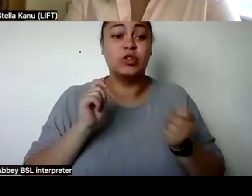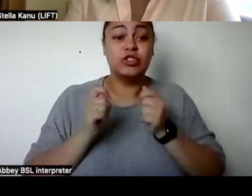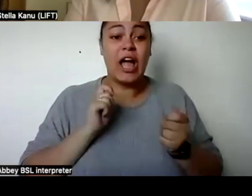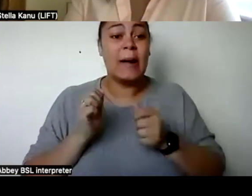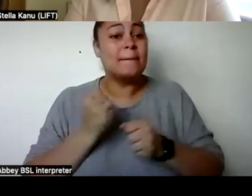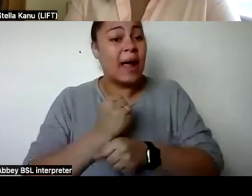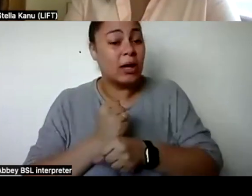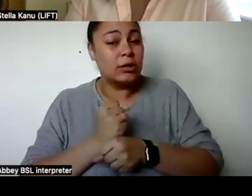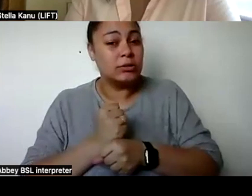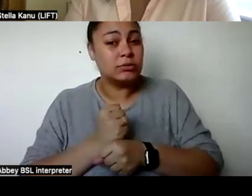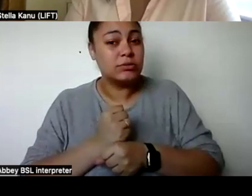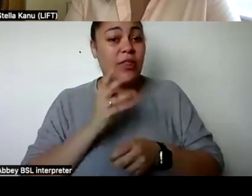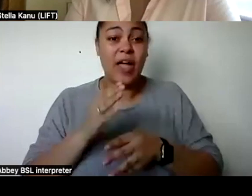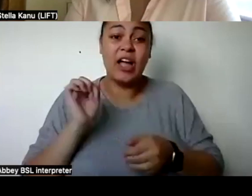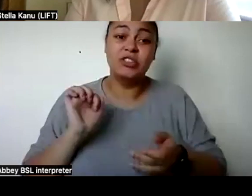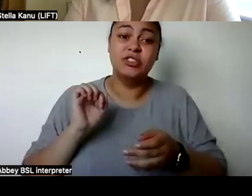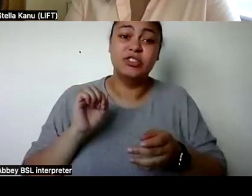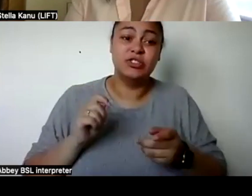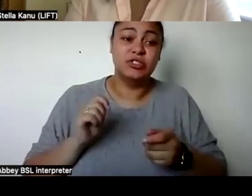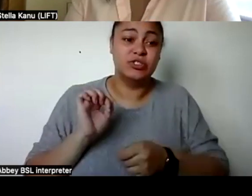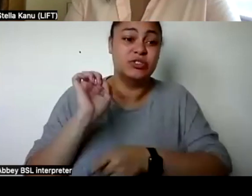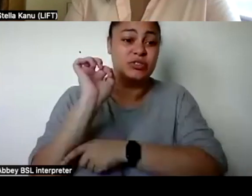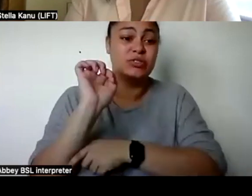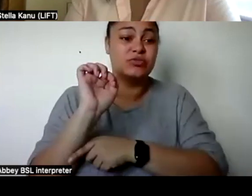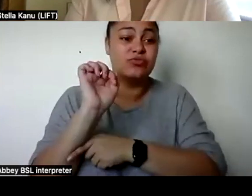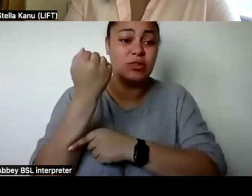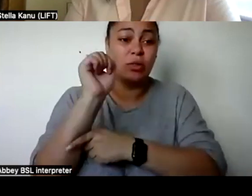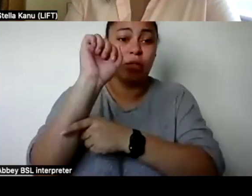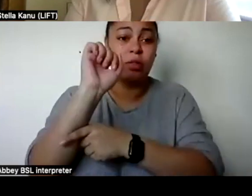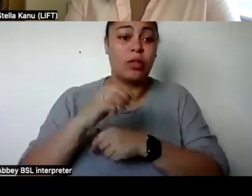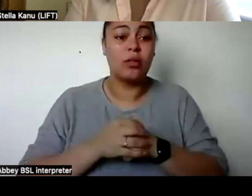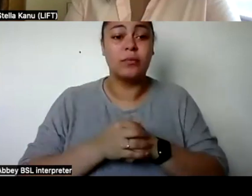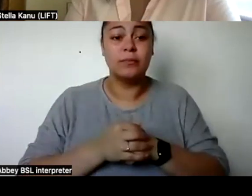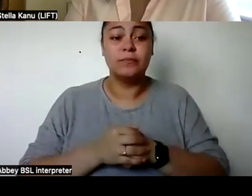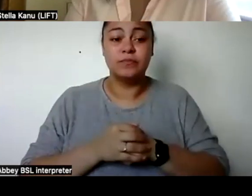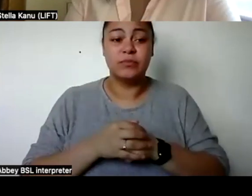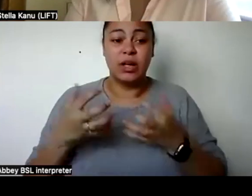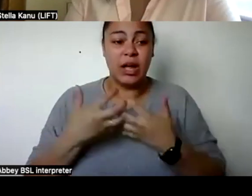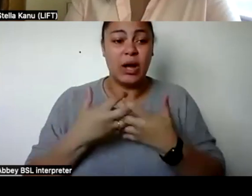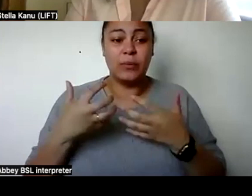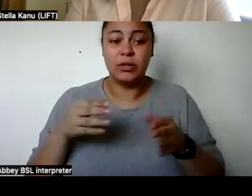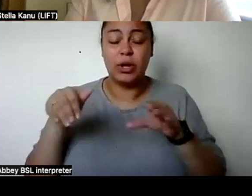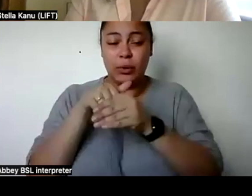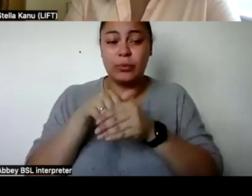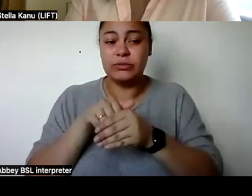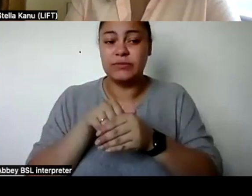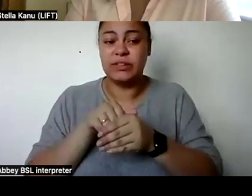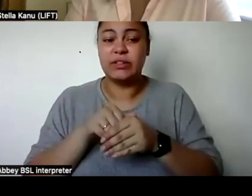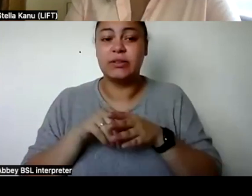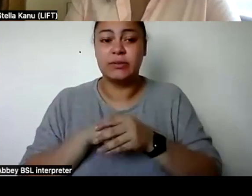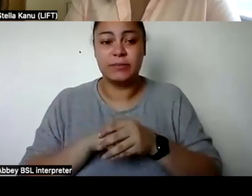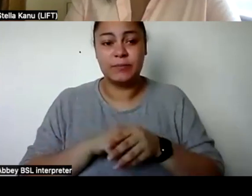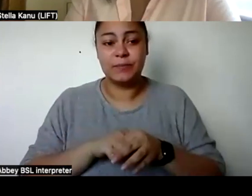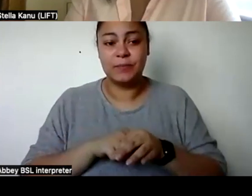communities, and they challenged and advised us on how to be more inclusive. So Natasha Player's focus was